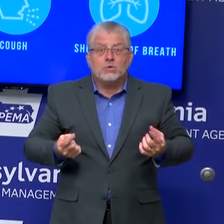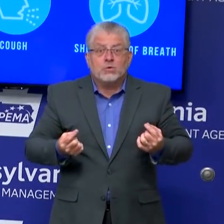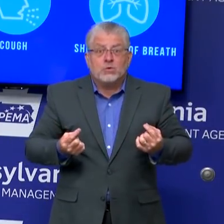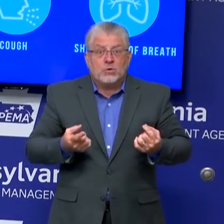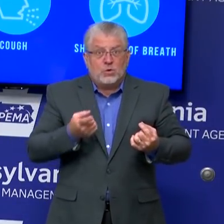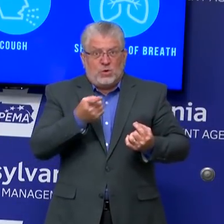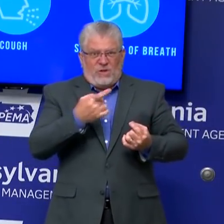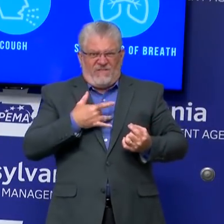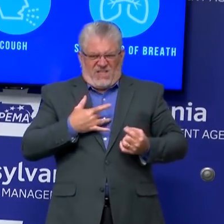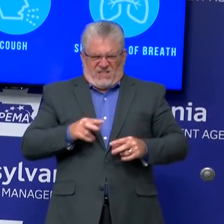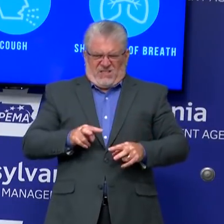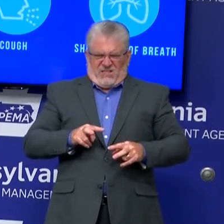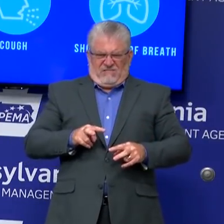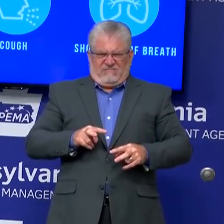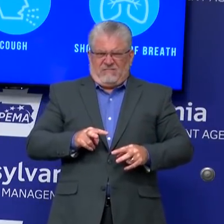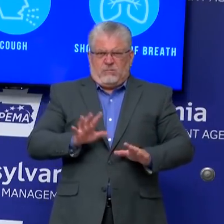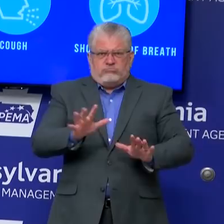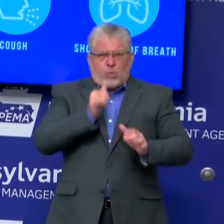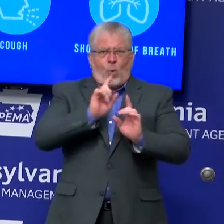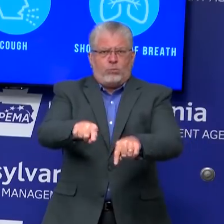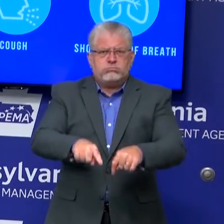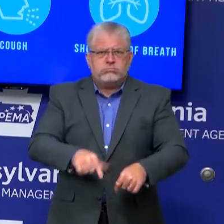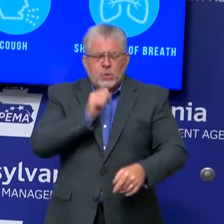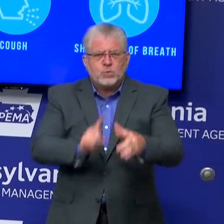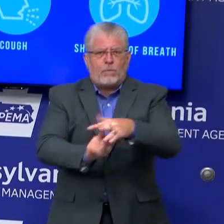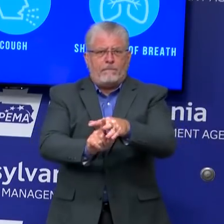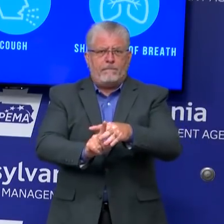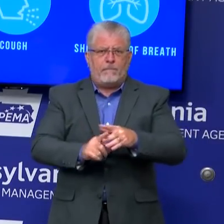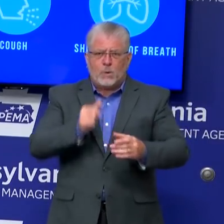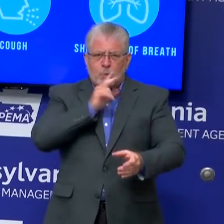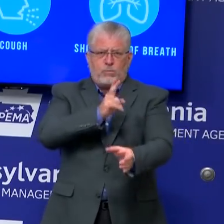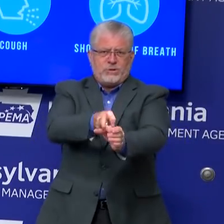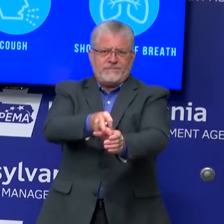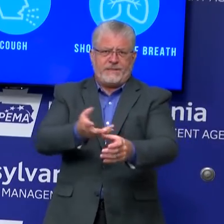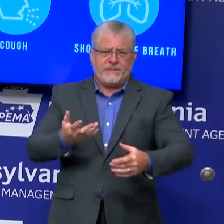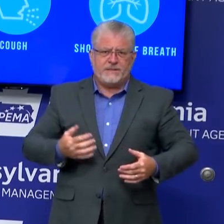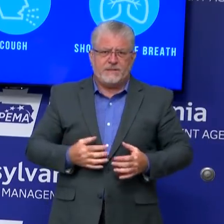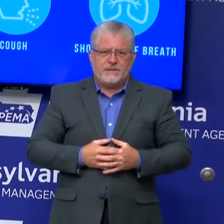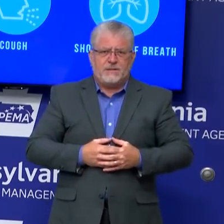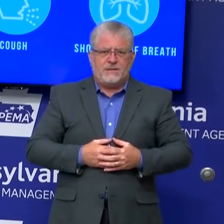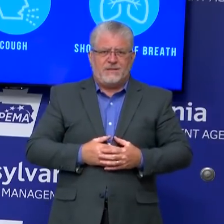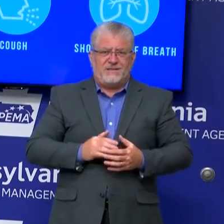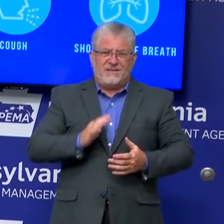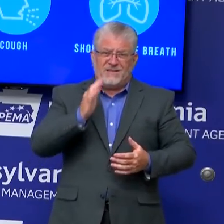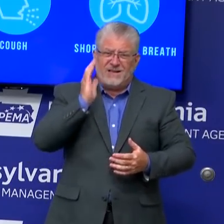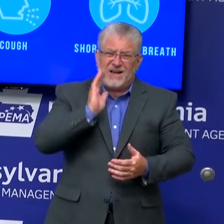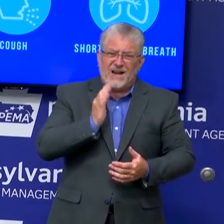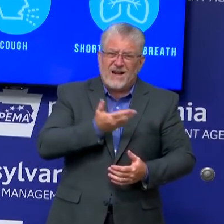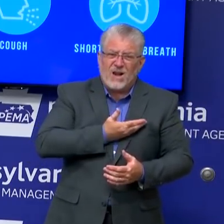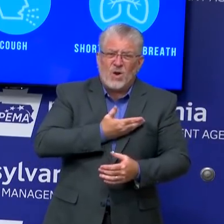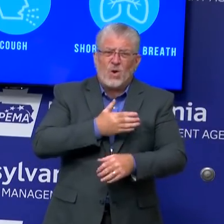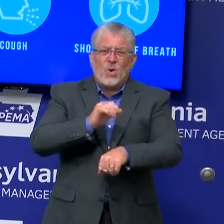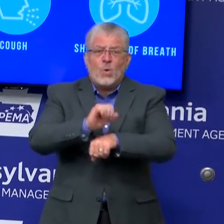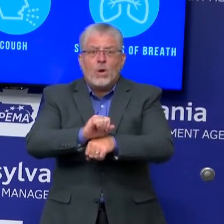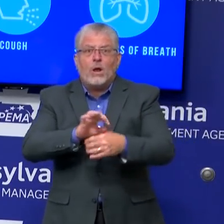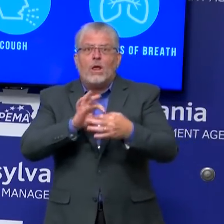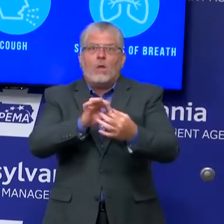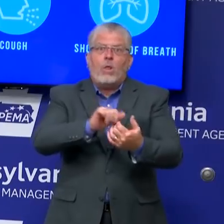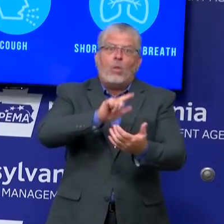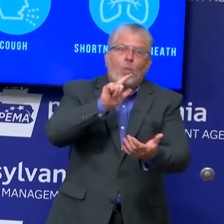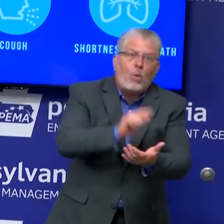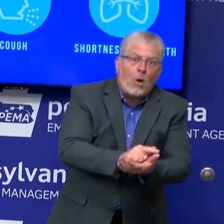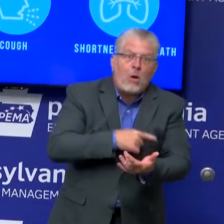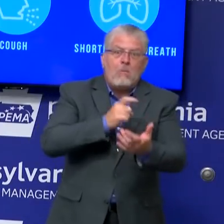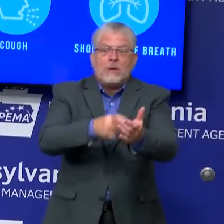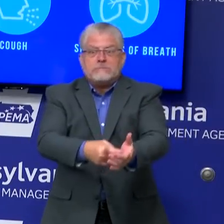to see them. As much as our efforts are about laws and mandates and orders for safety, they're